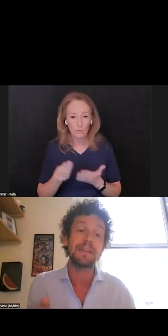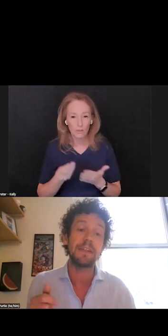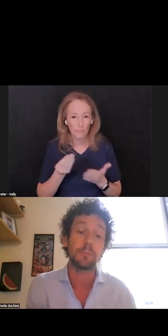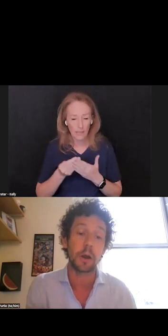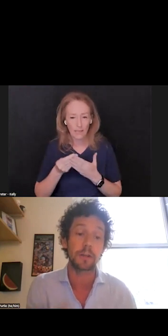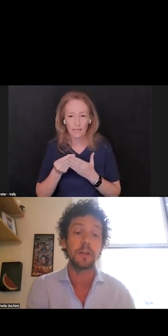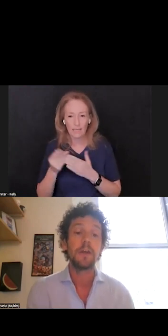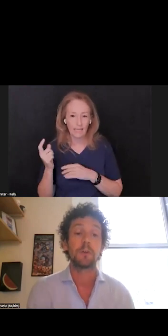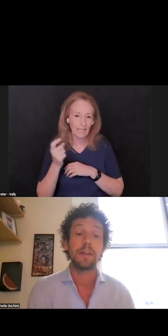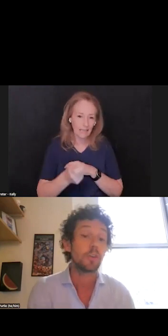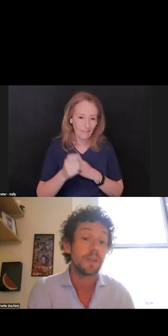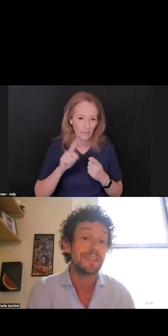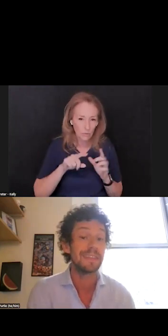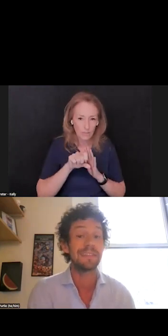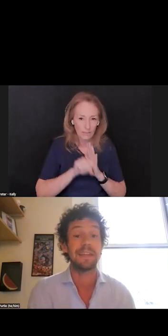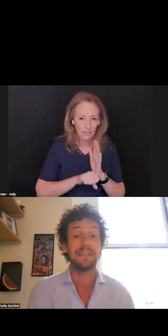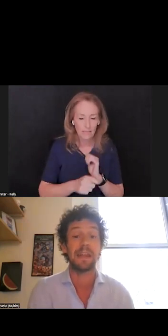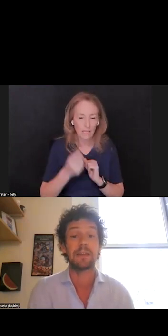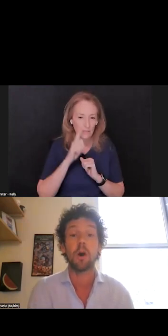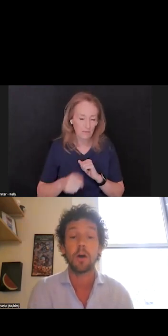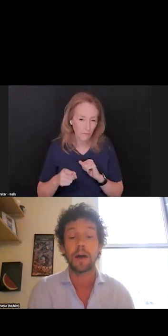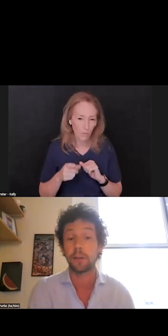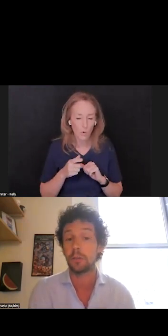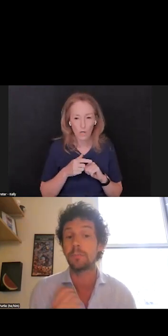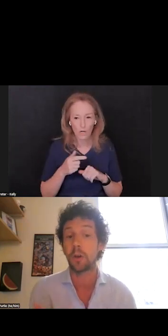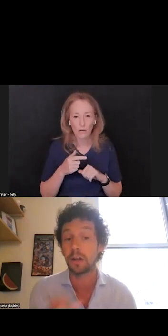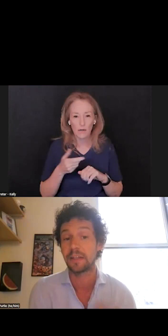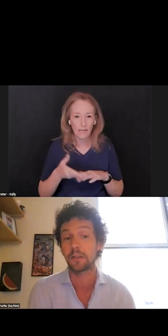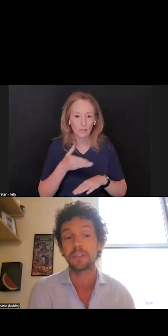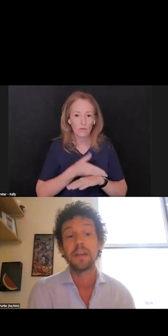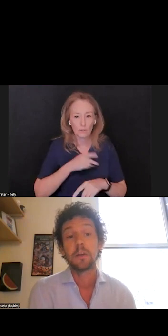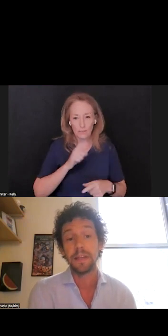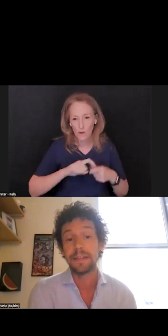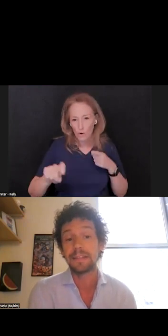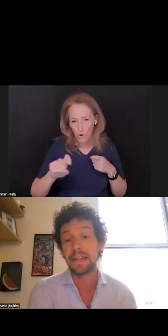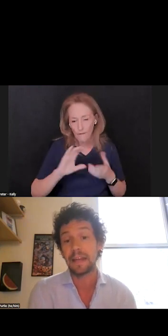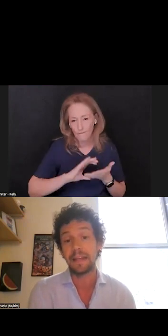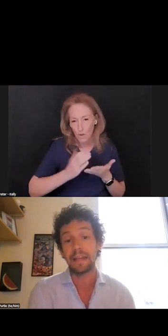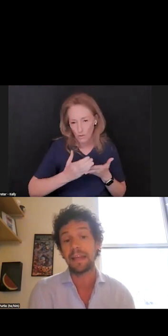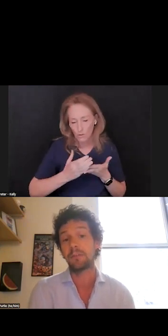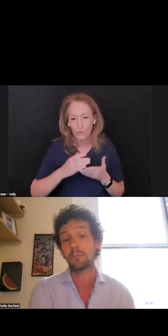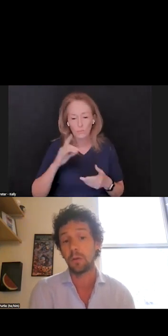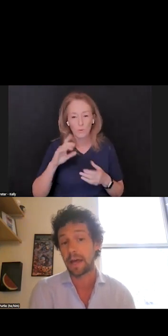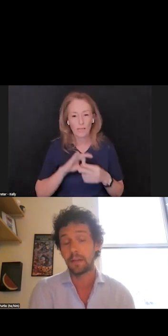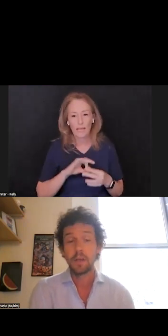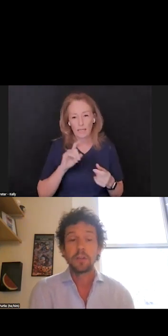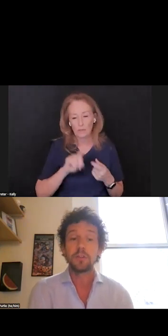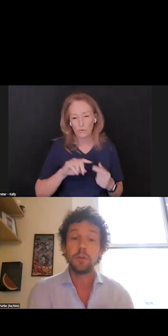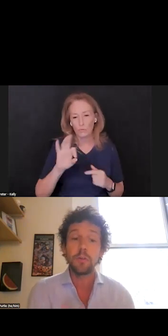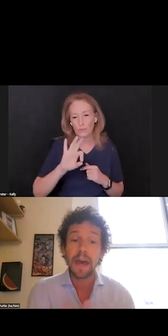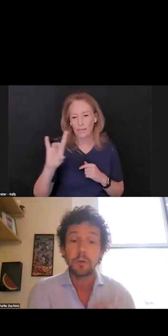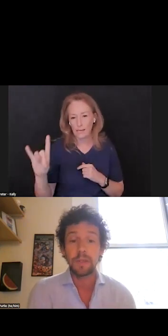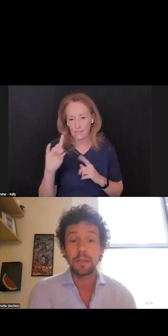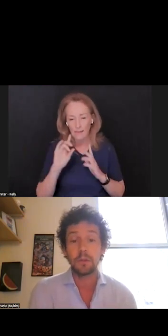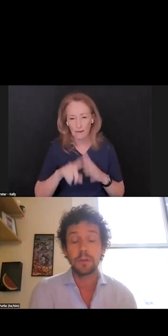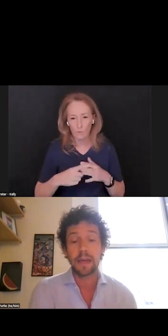explicitly been earmarked for increases in call volume to call centers related to 988 rollout. So to